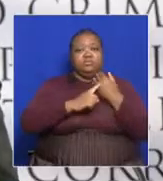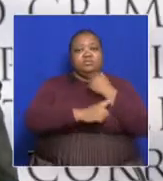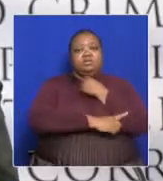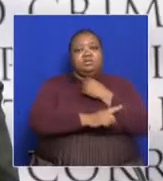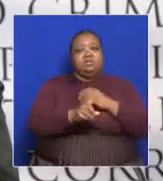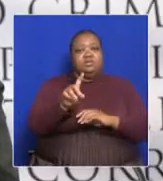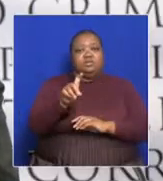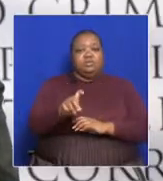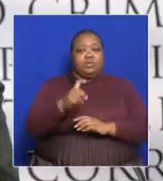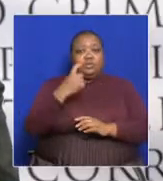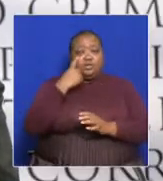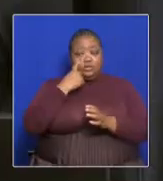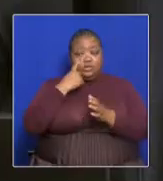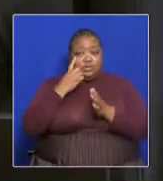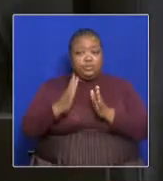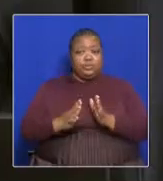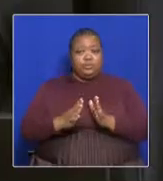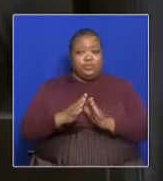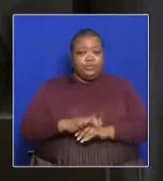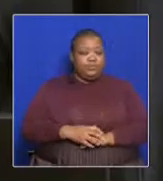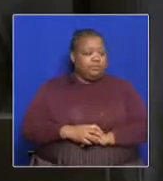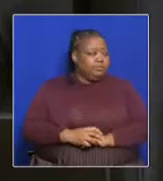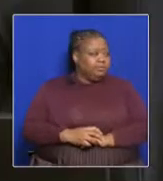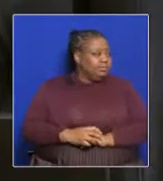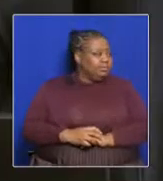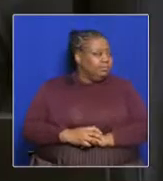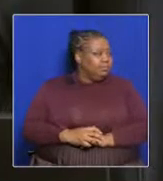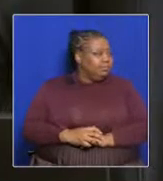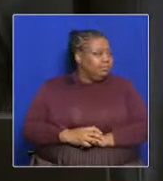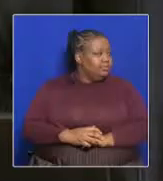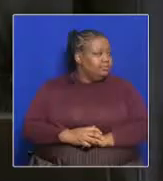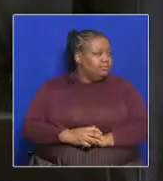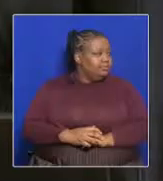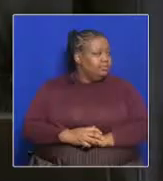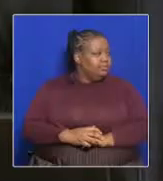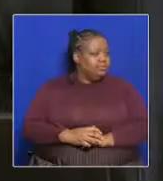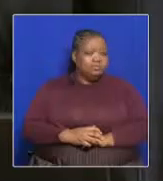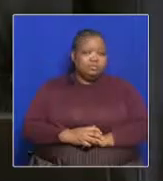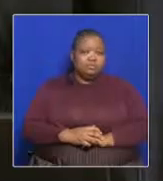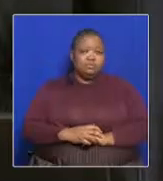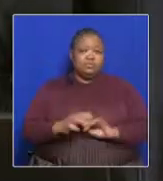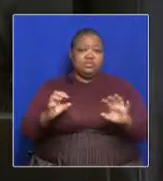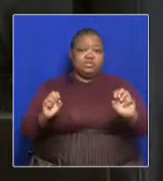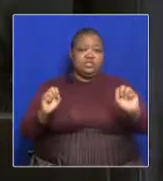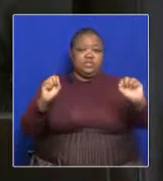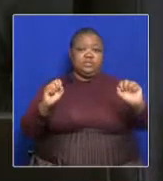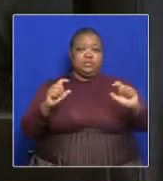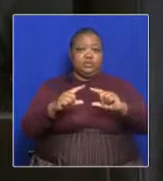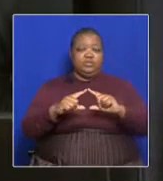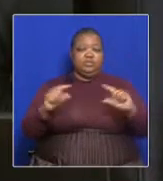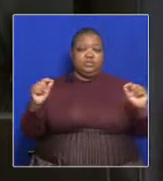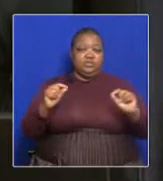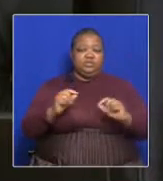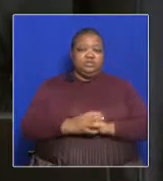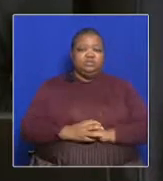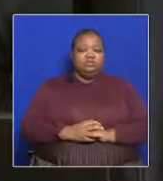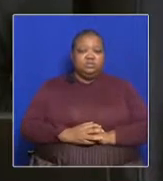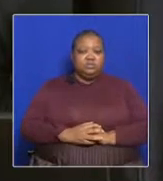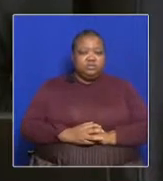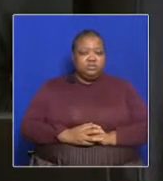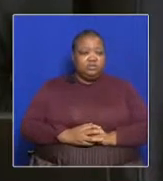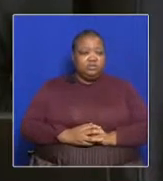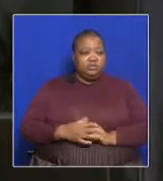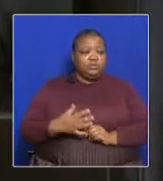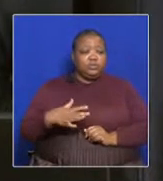witness. Is it about this? No, Still? about his testimony to the commission. No, I want to see if I can ask a question on